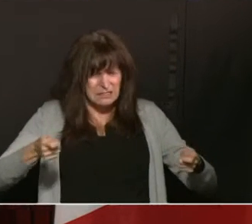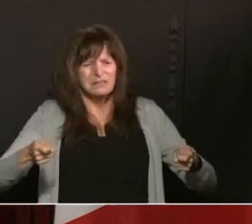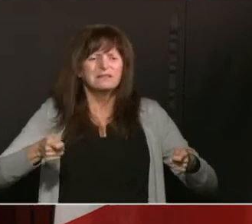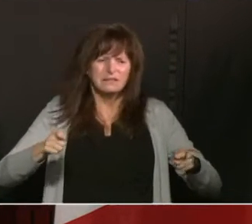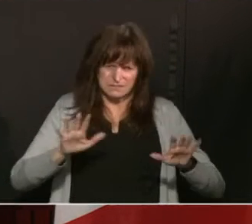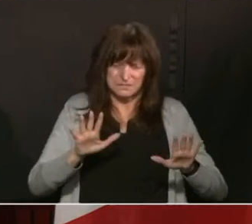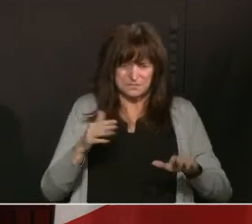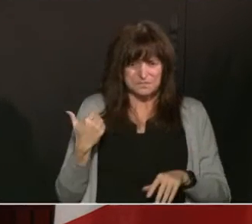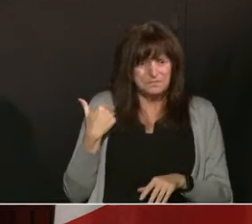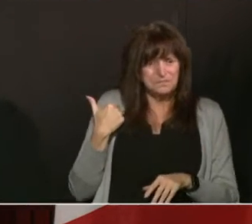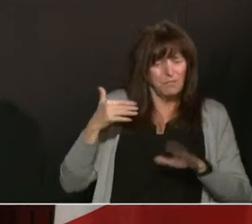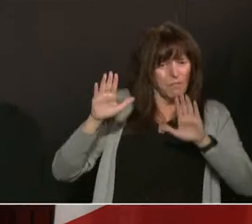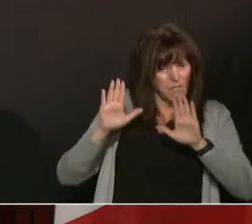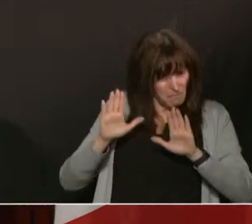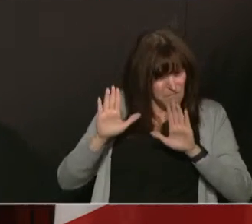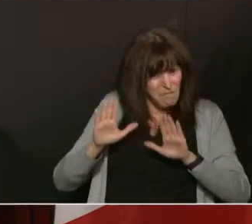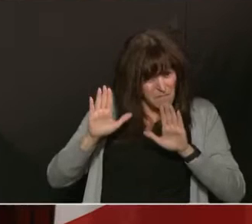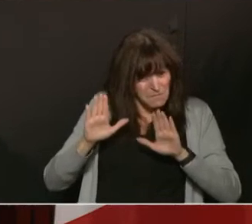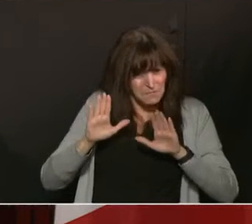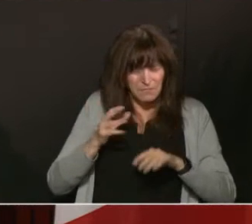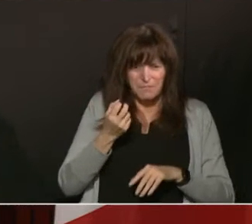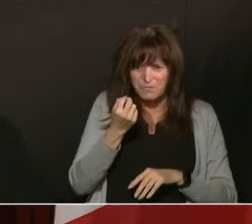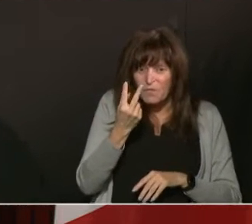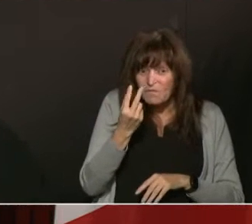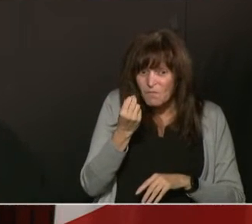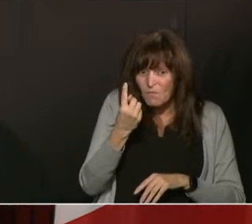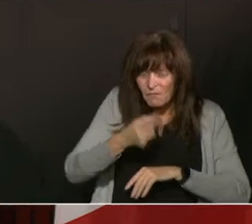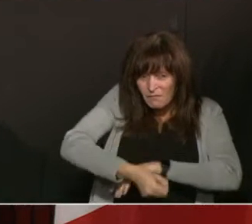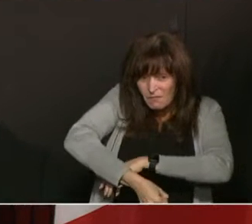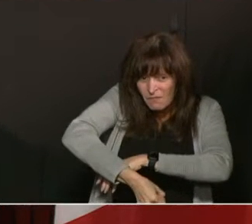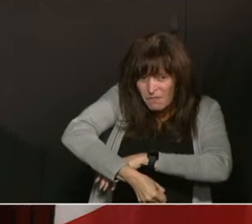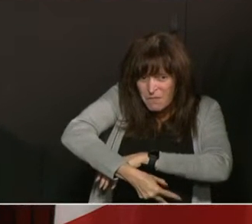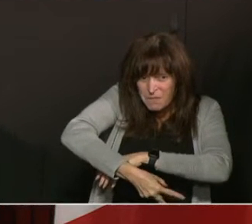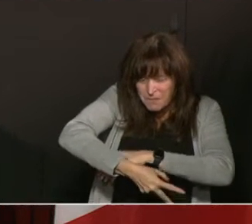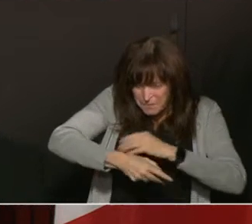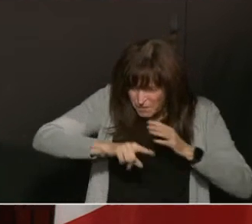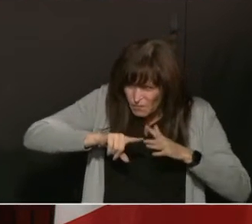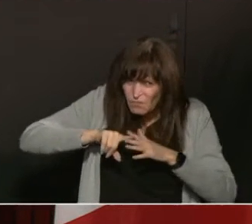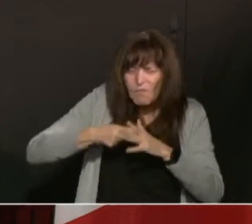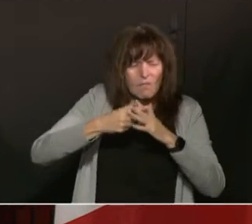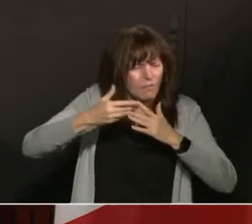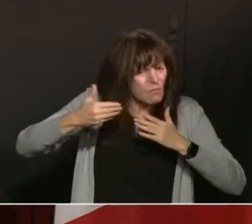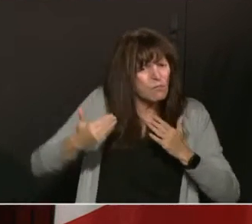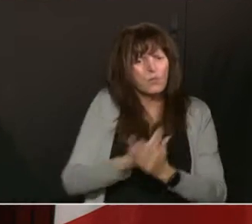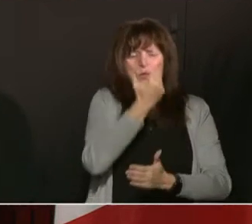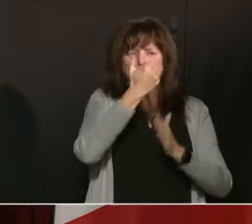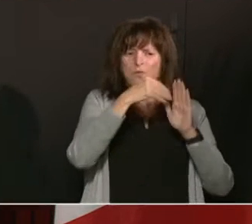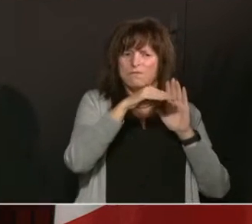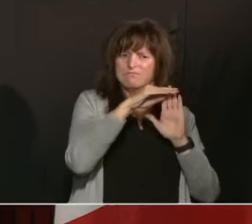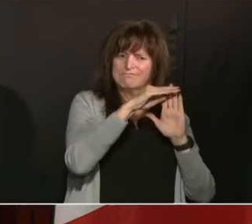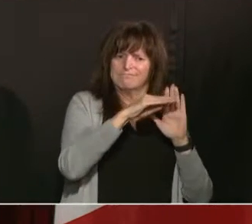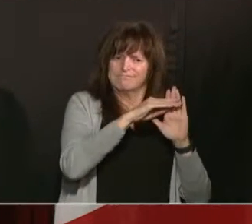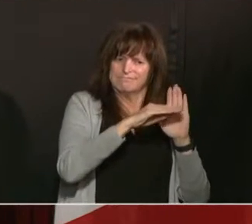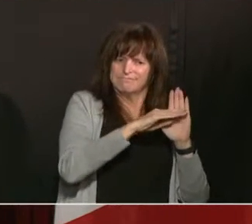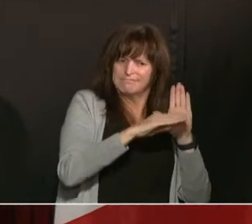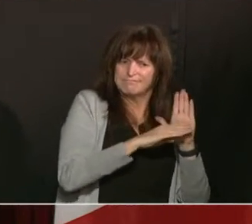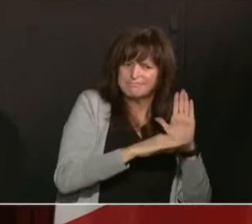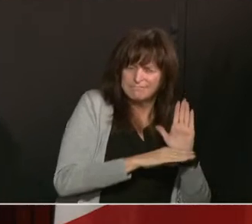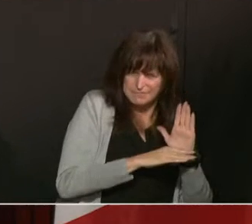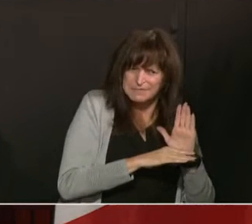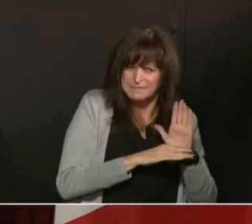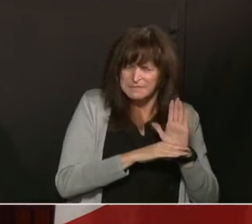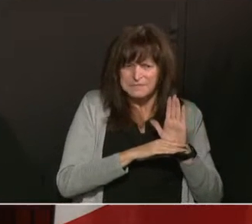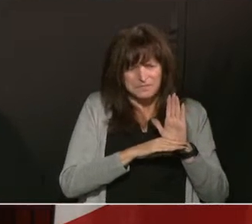public health measures are in effect that will help limit close contacts and curb transmission in higher risk